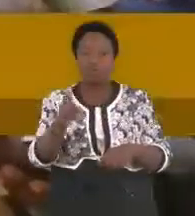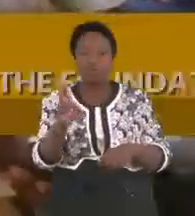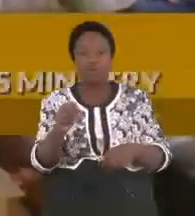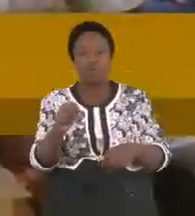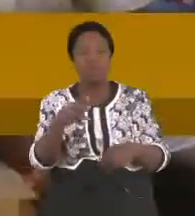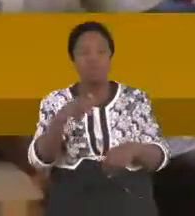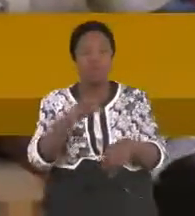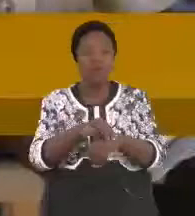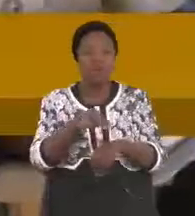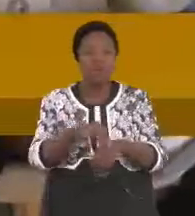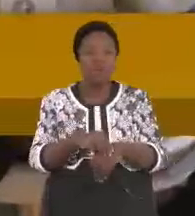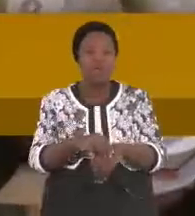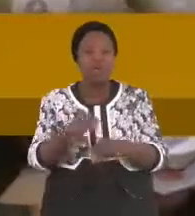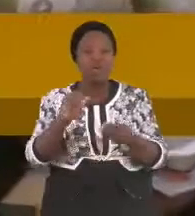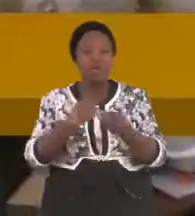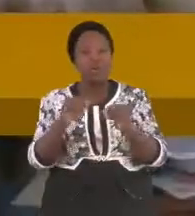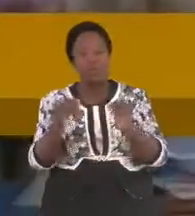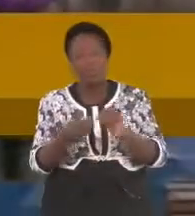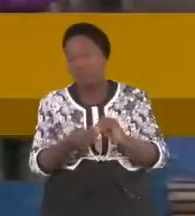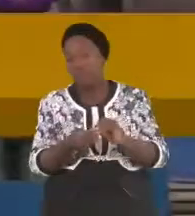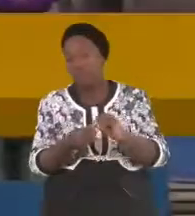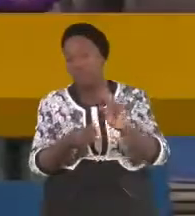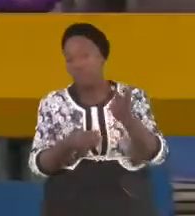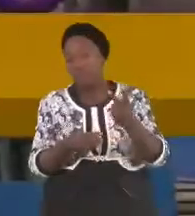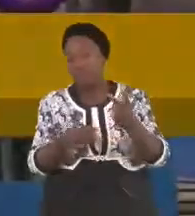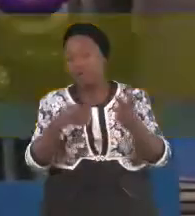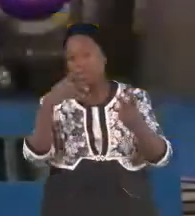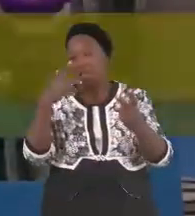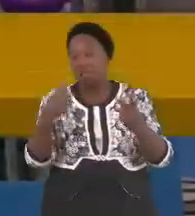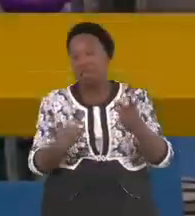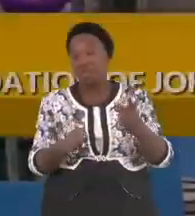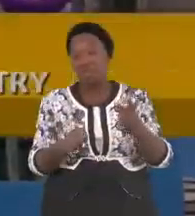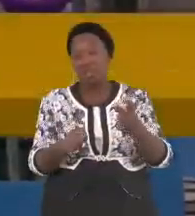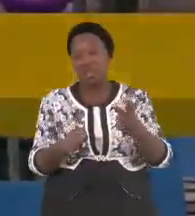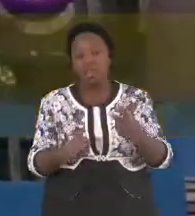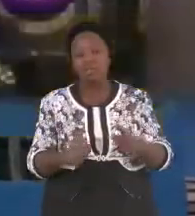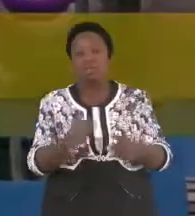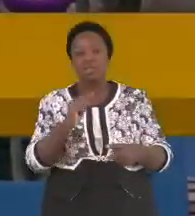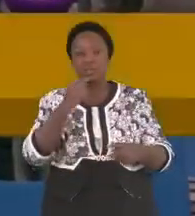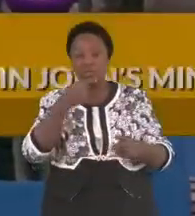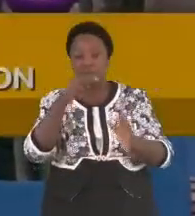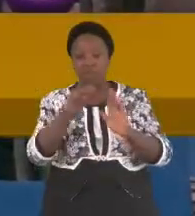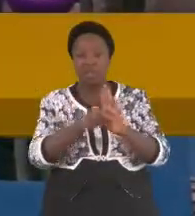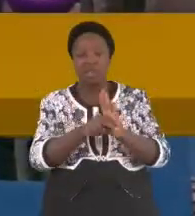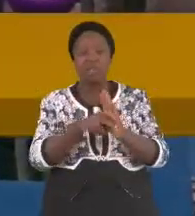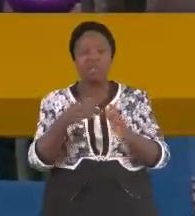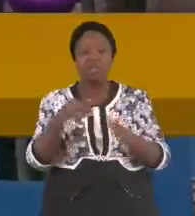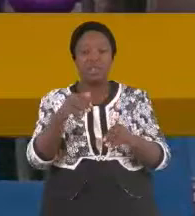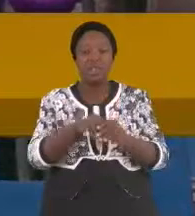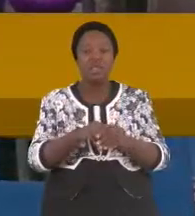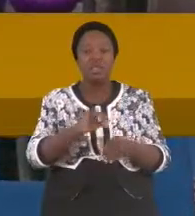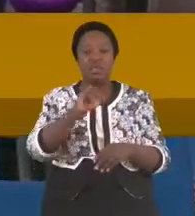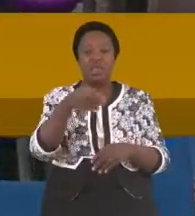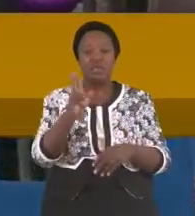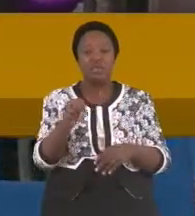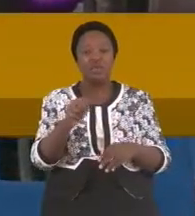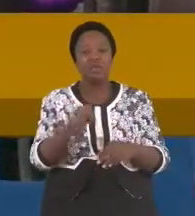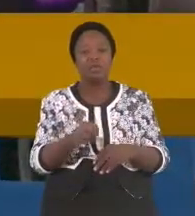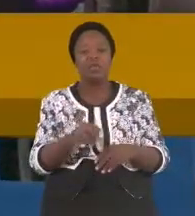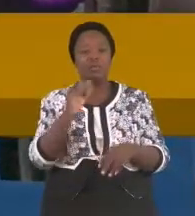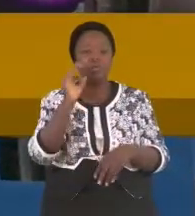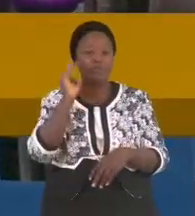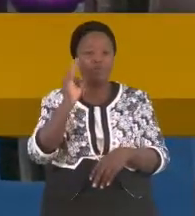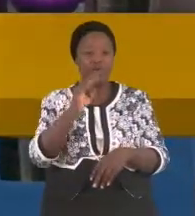two, the fervency in John's ministration. Number three, the